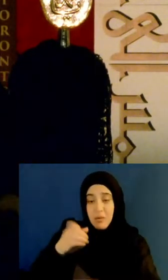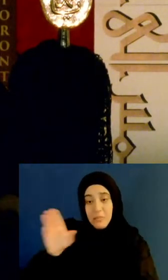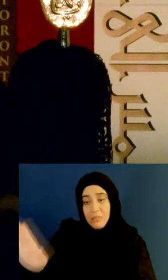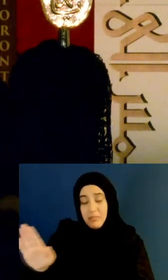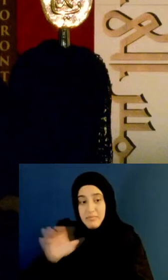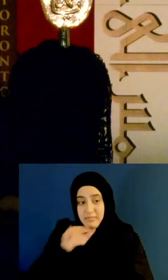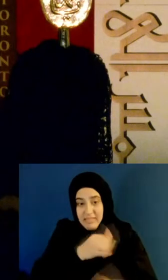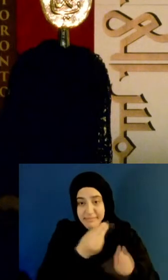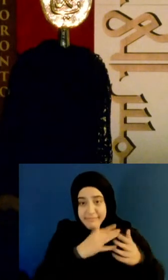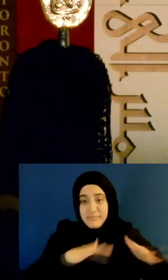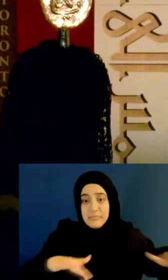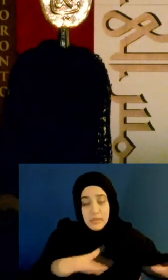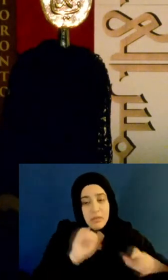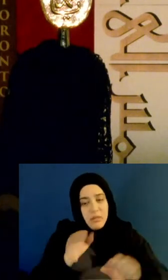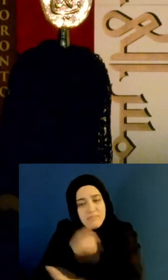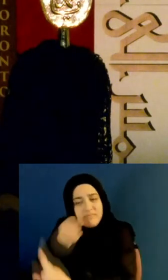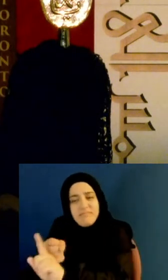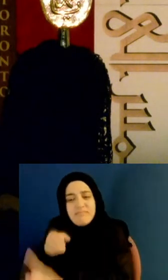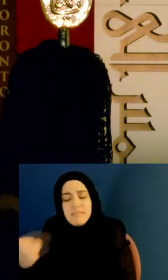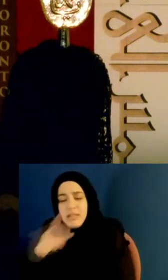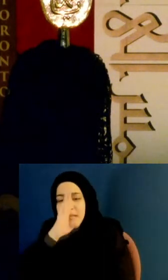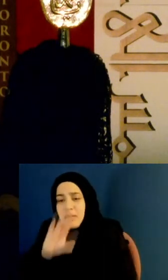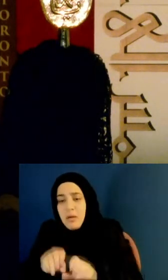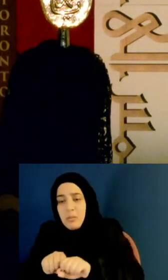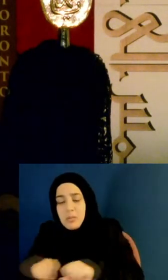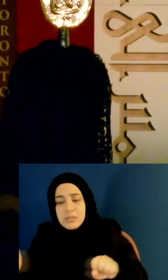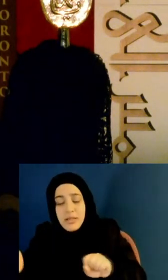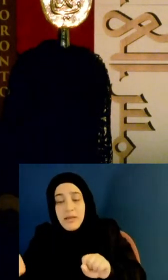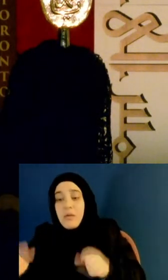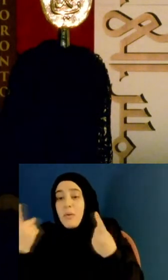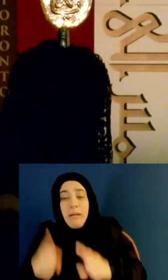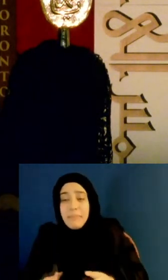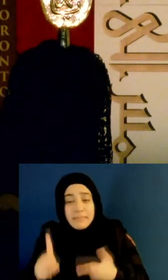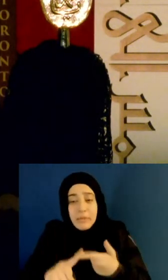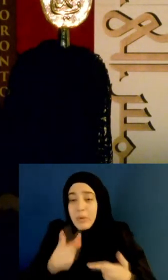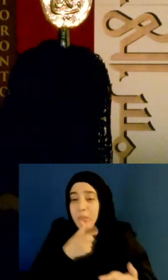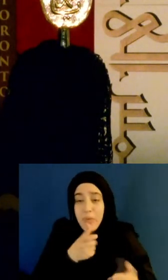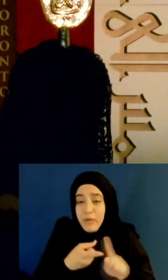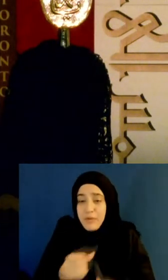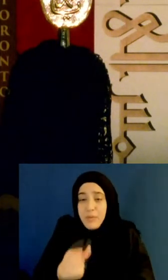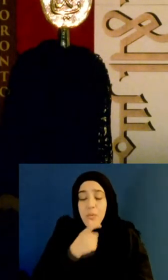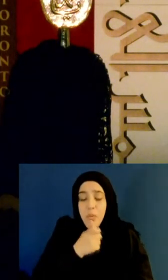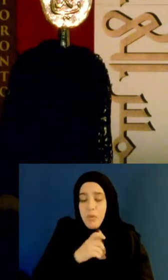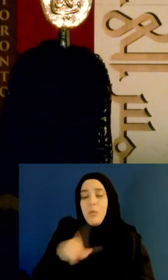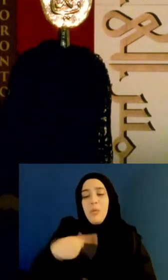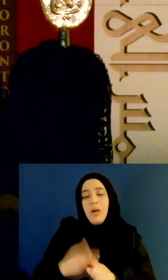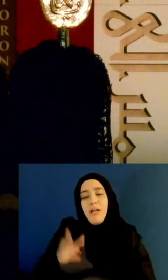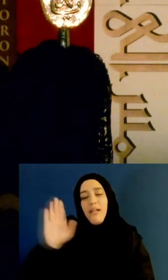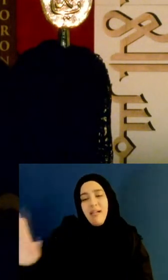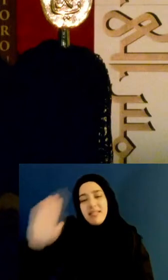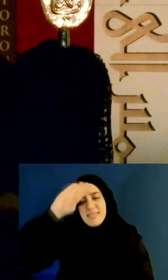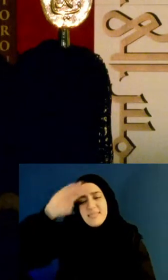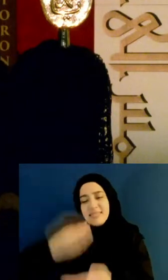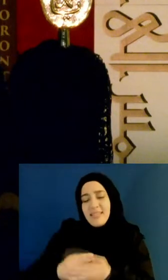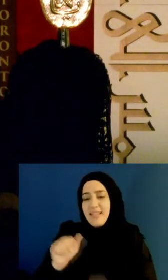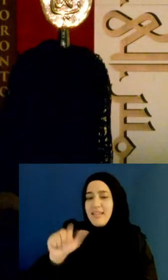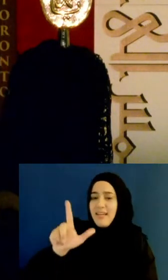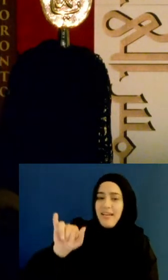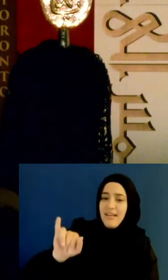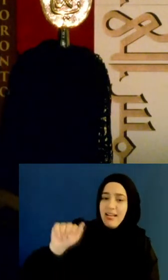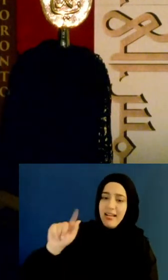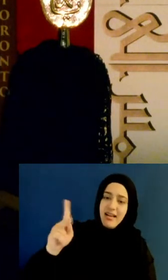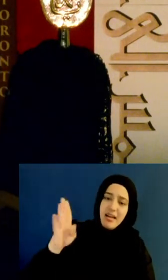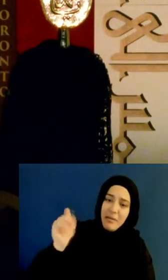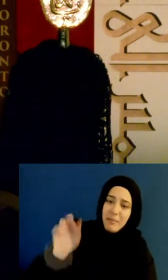of grief, is when his son Aliyun al-Akbar was in the Maidan. Allah, Allah, Ya